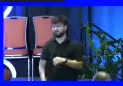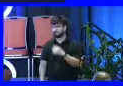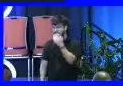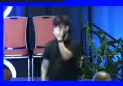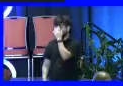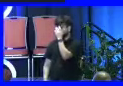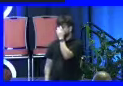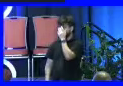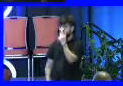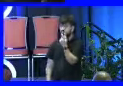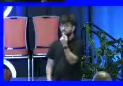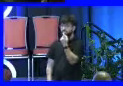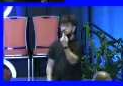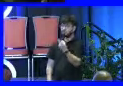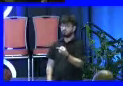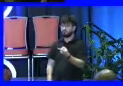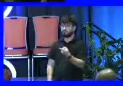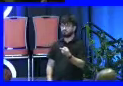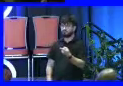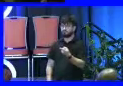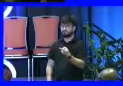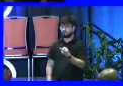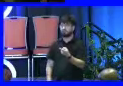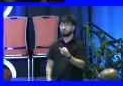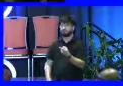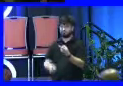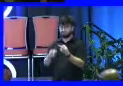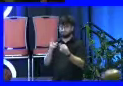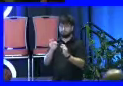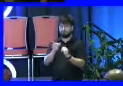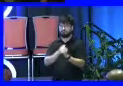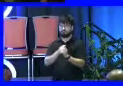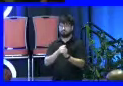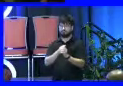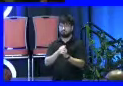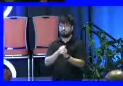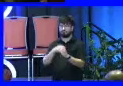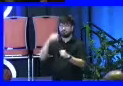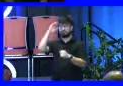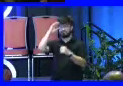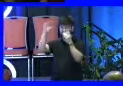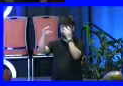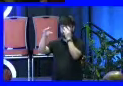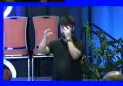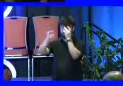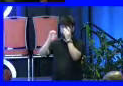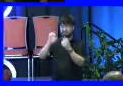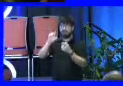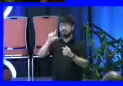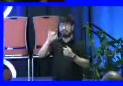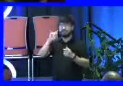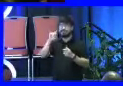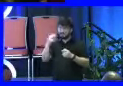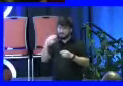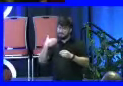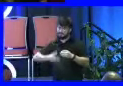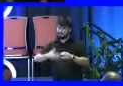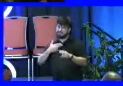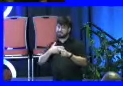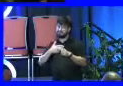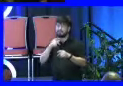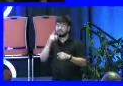Yeah, there's one question right there. I think the microphone's right behind you. Yeah. Hi, Elizabeth from DC. I'm curious if